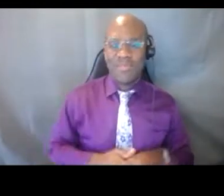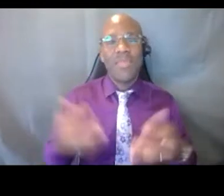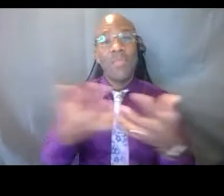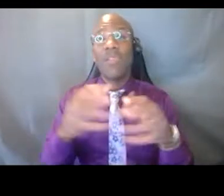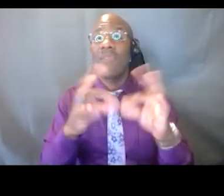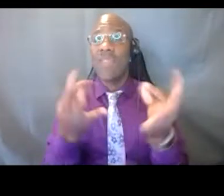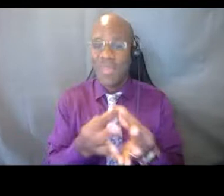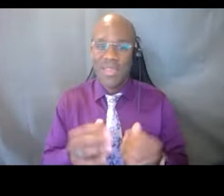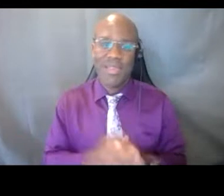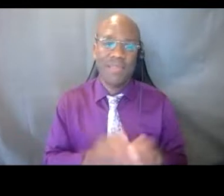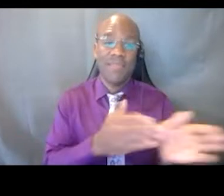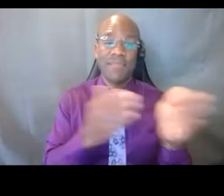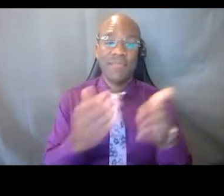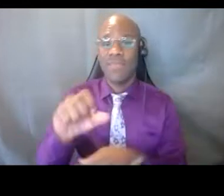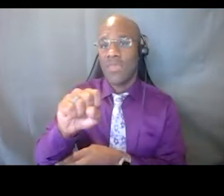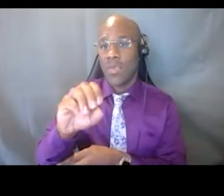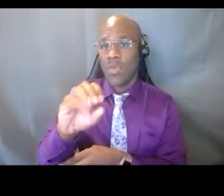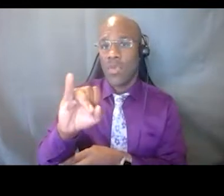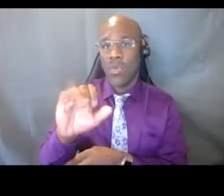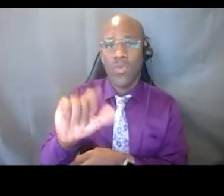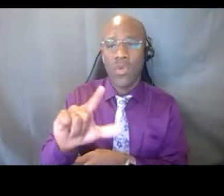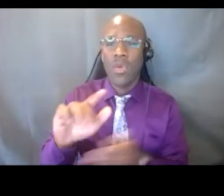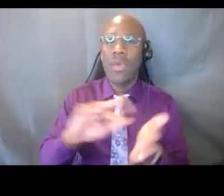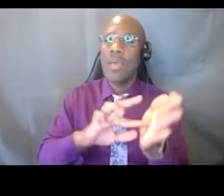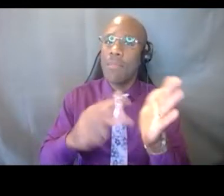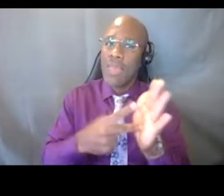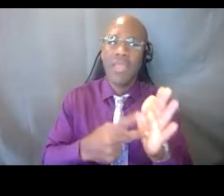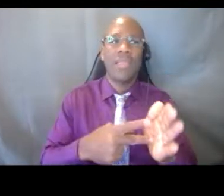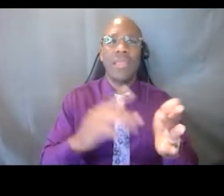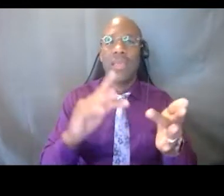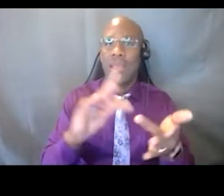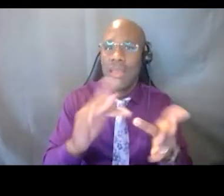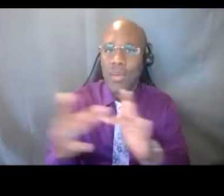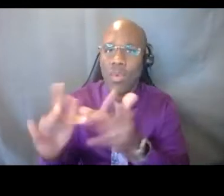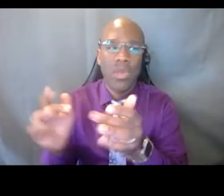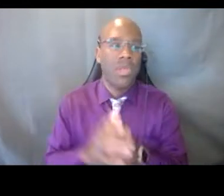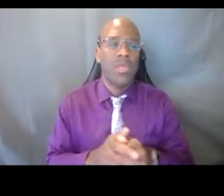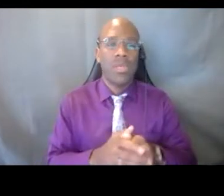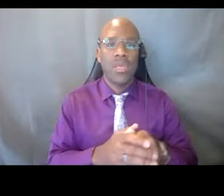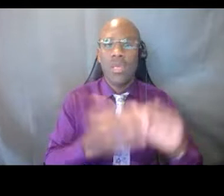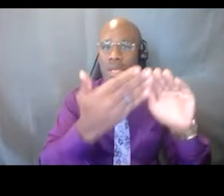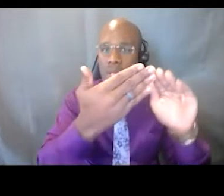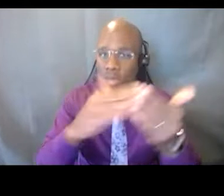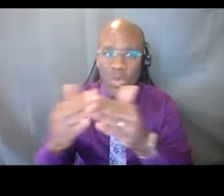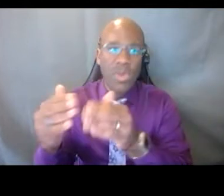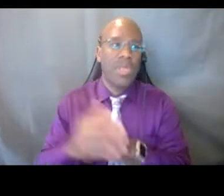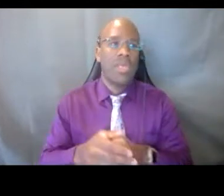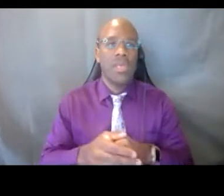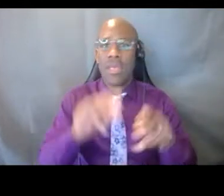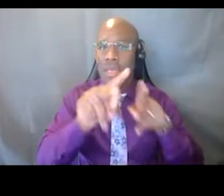with. So it's this idea of networks. It's the idea of networks of people and community resources that people